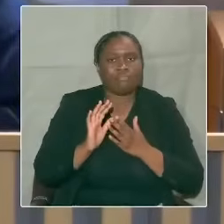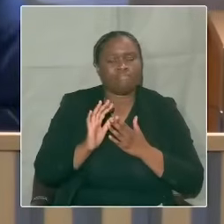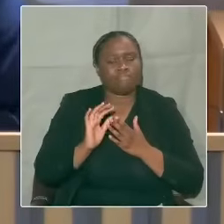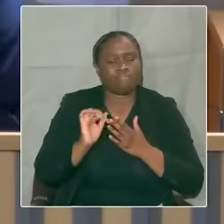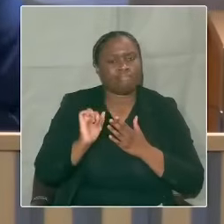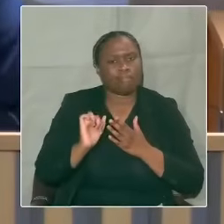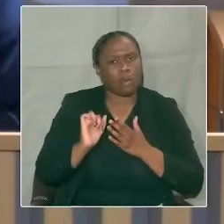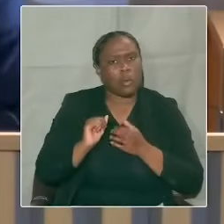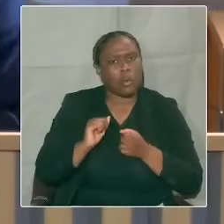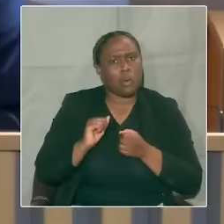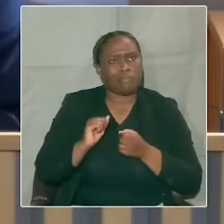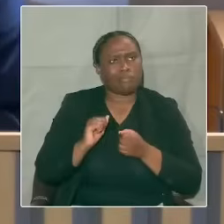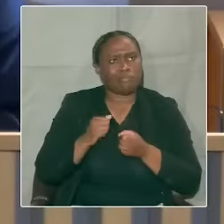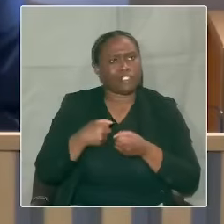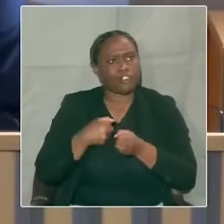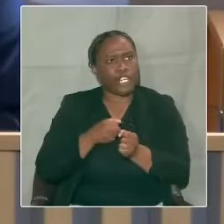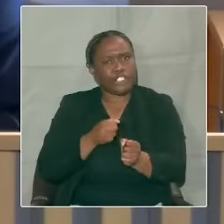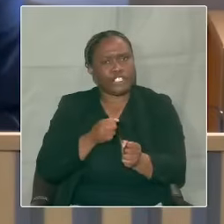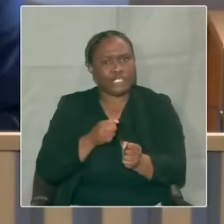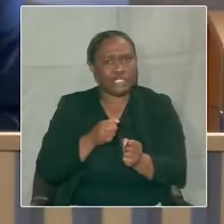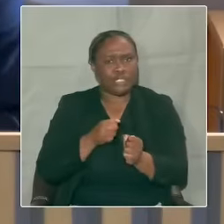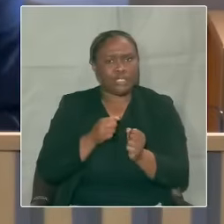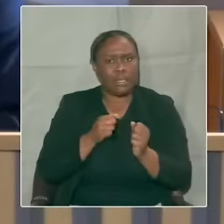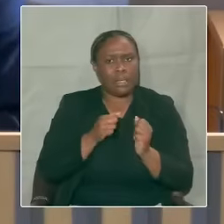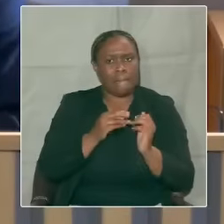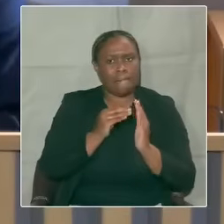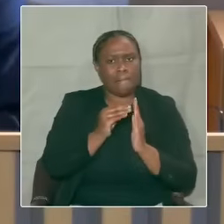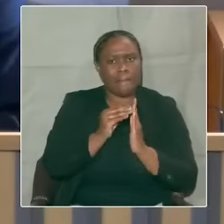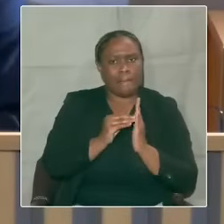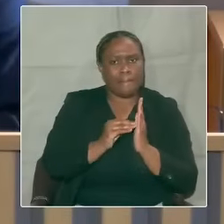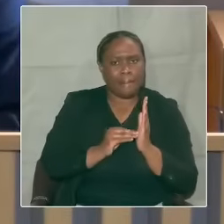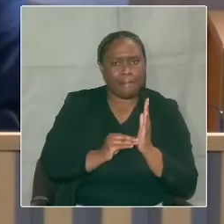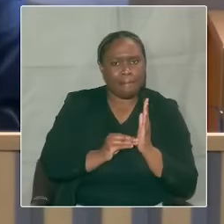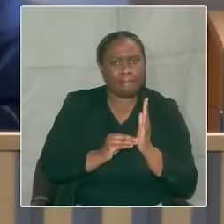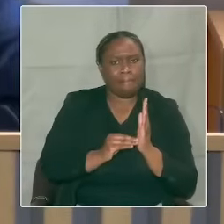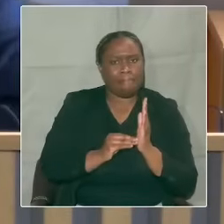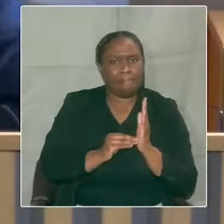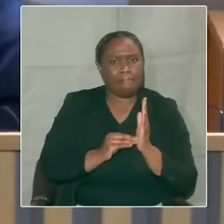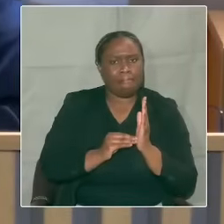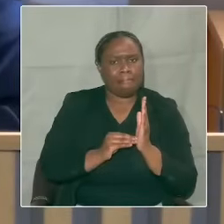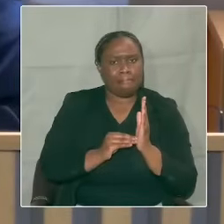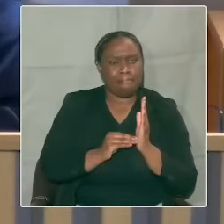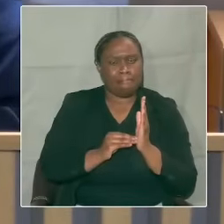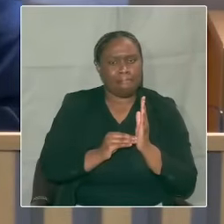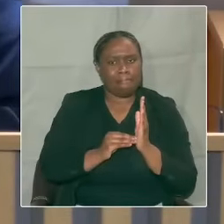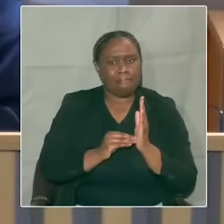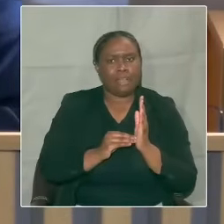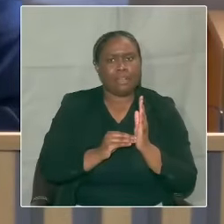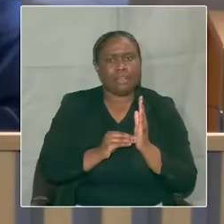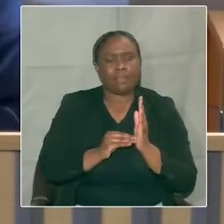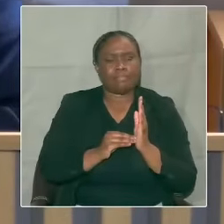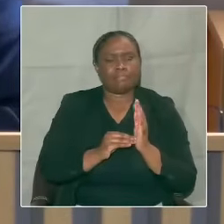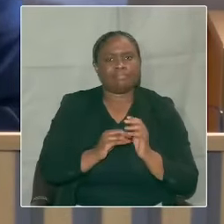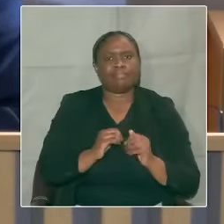strategic, trying to tell us what exactly the directions envisaged in Section